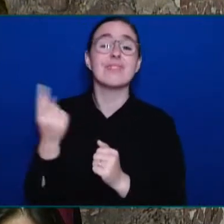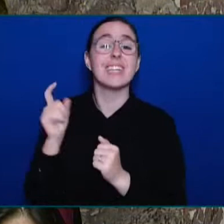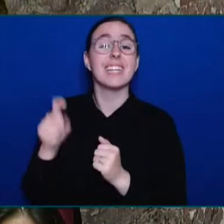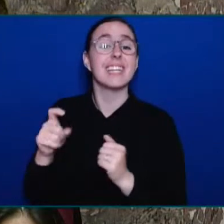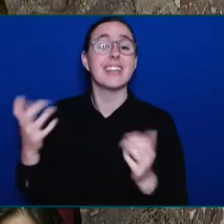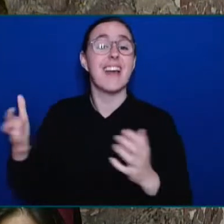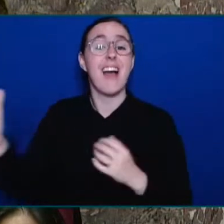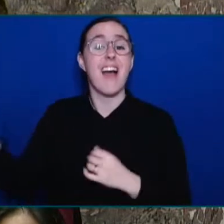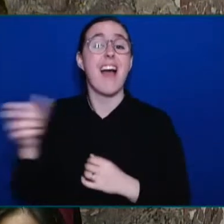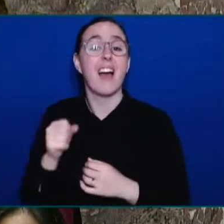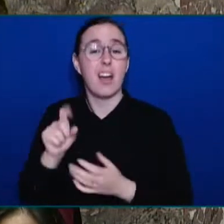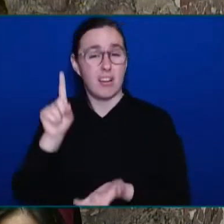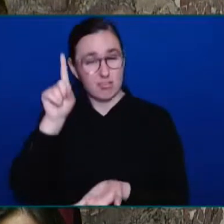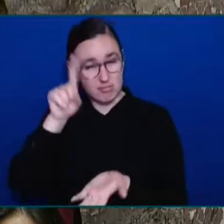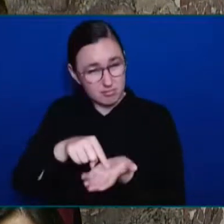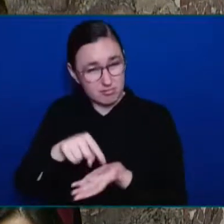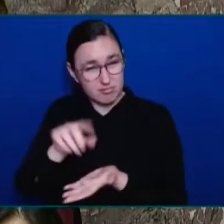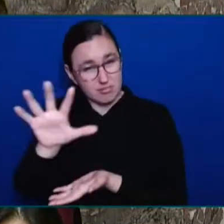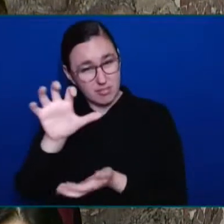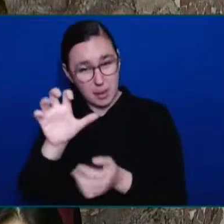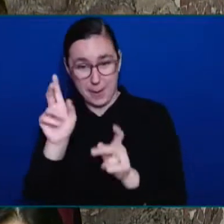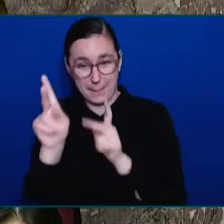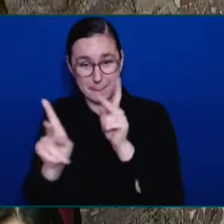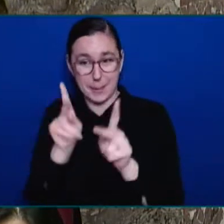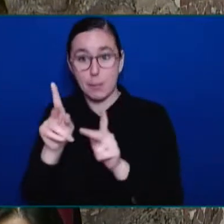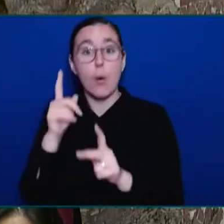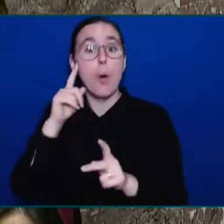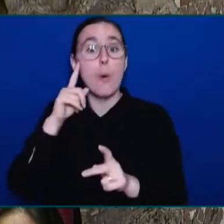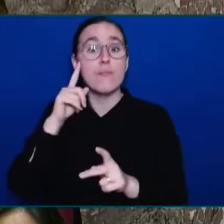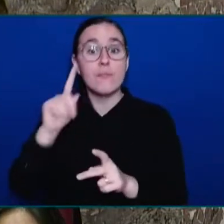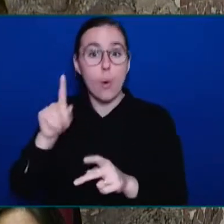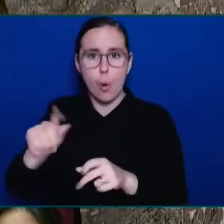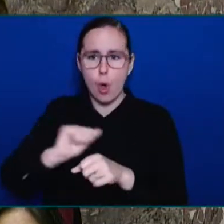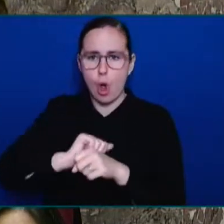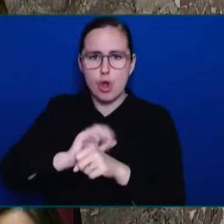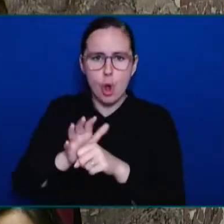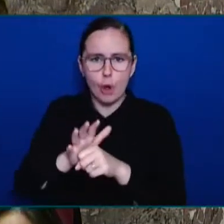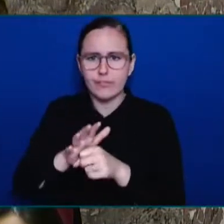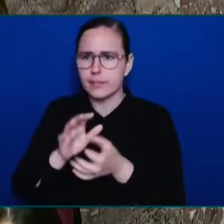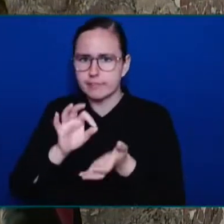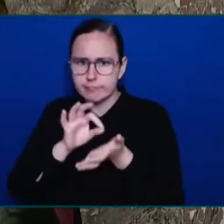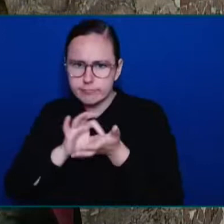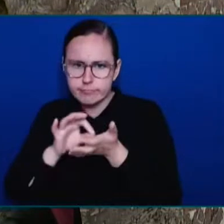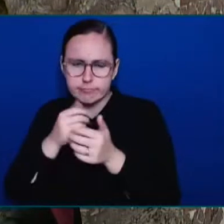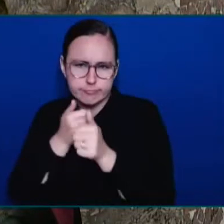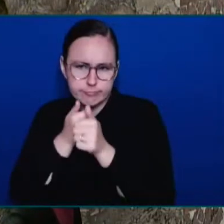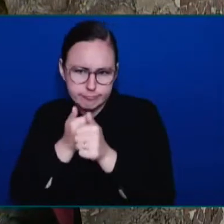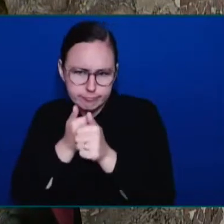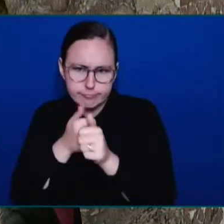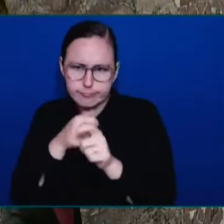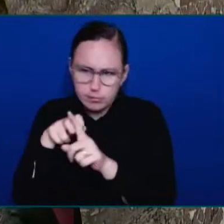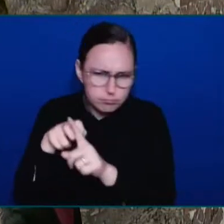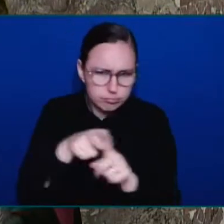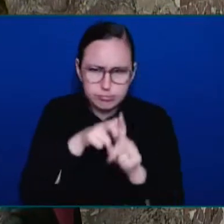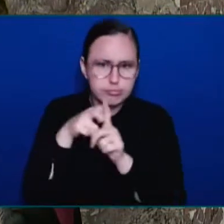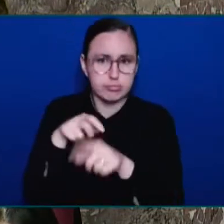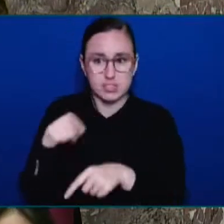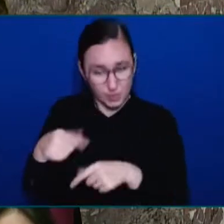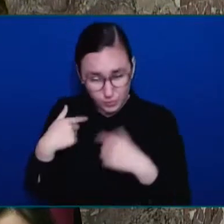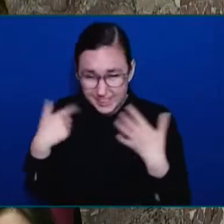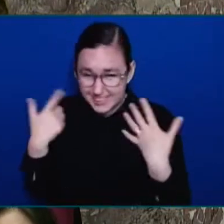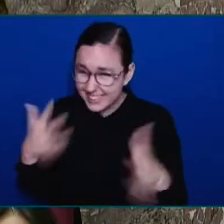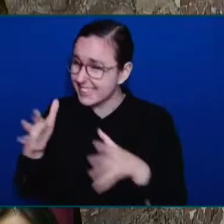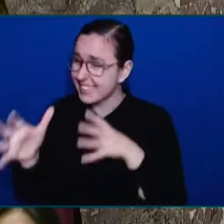we need to put up the biggest immunization program in history, a program that has saved tens of thousands and more lives,